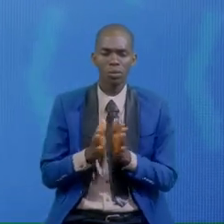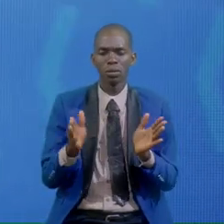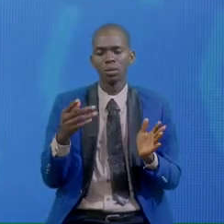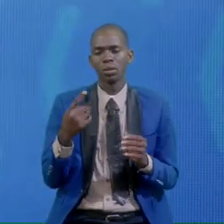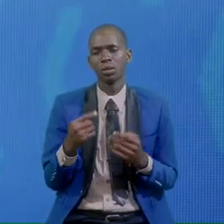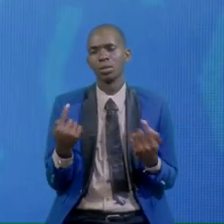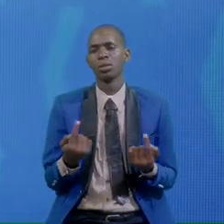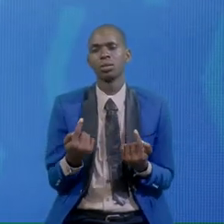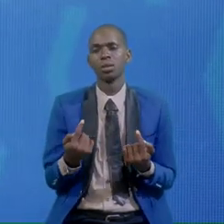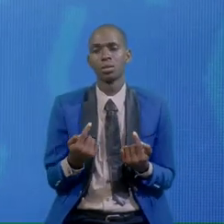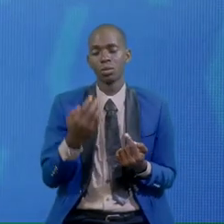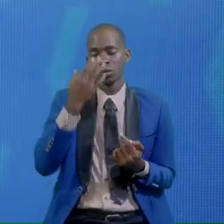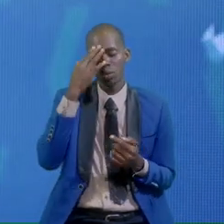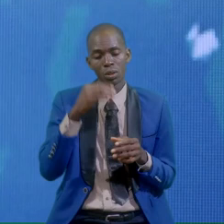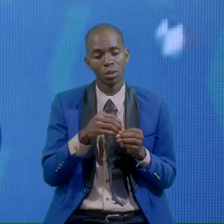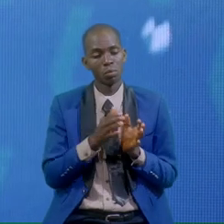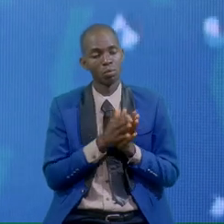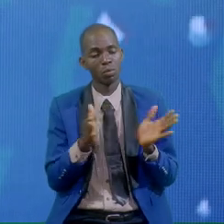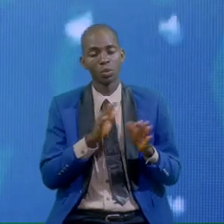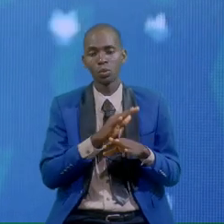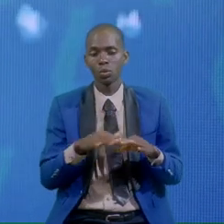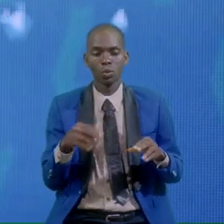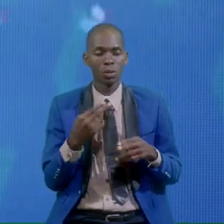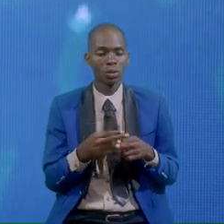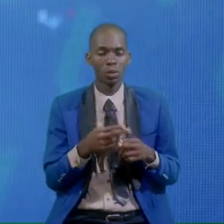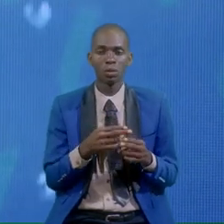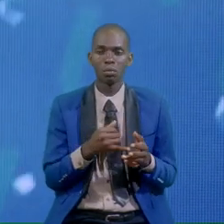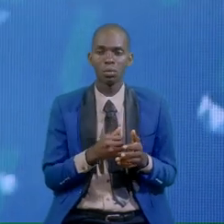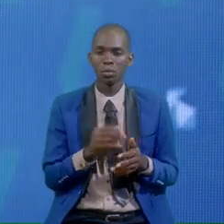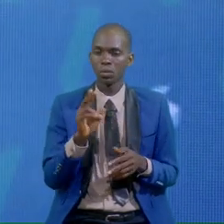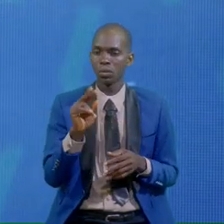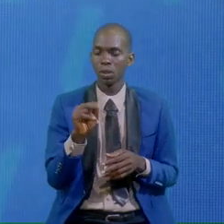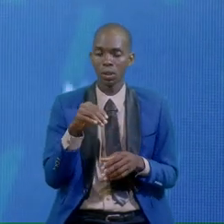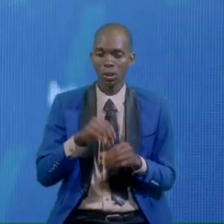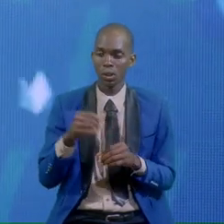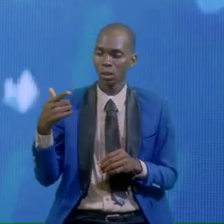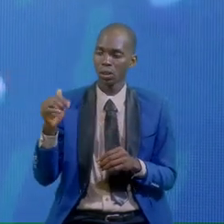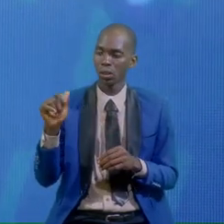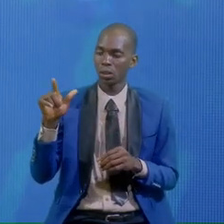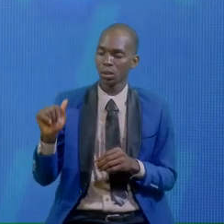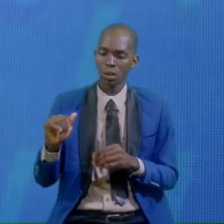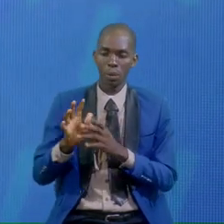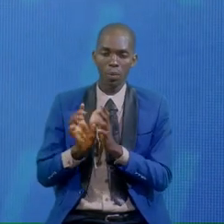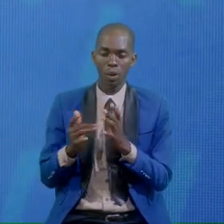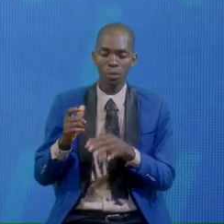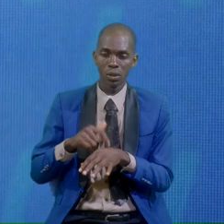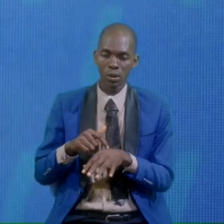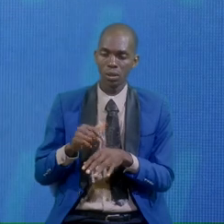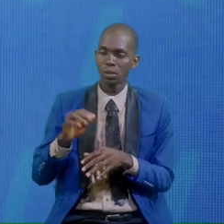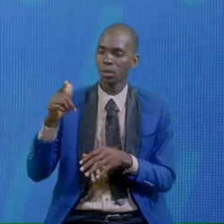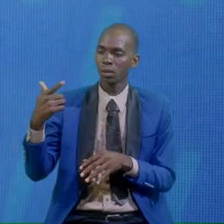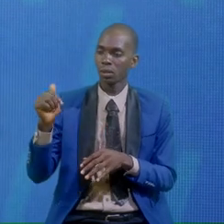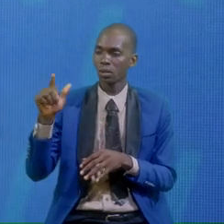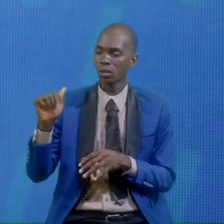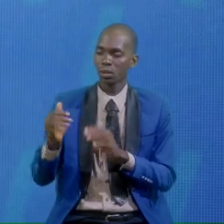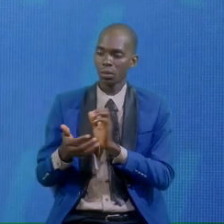mention this. It was mentioned in Galatians chapter 5. In 1 Corinthians